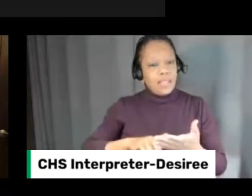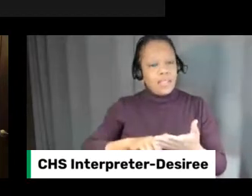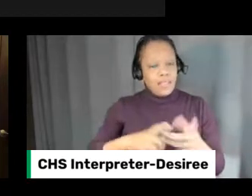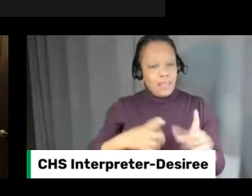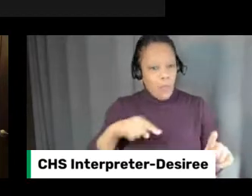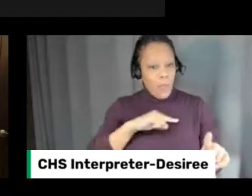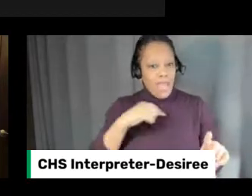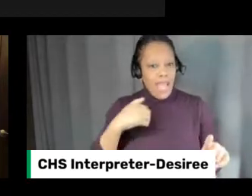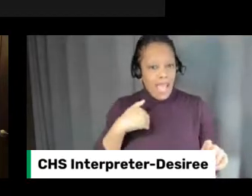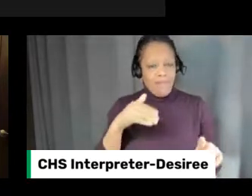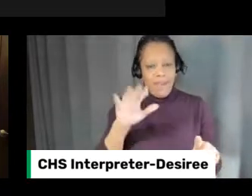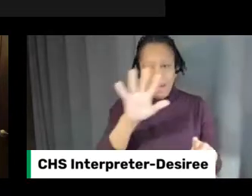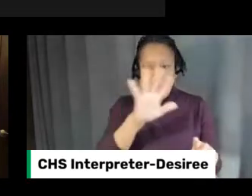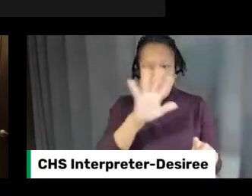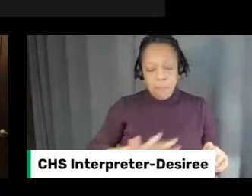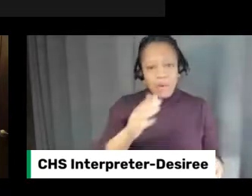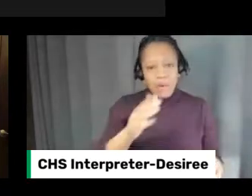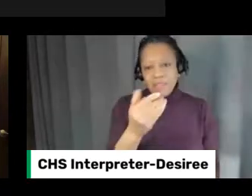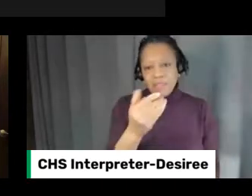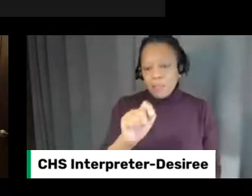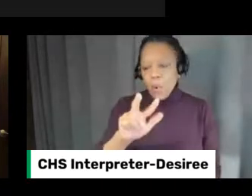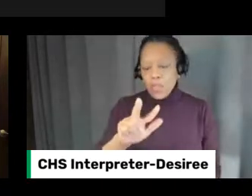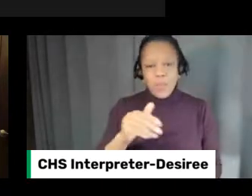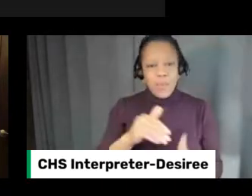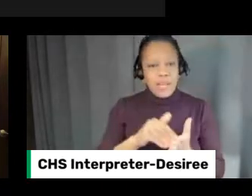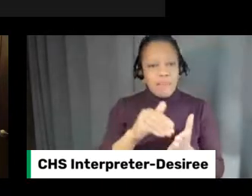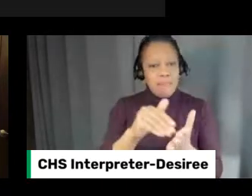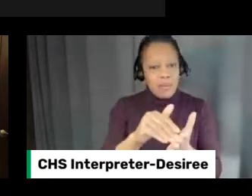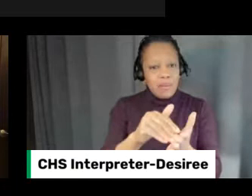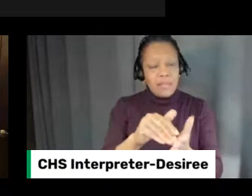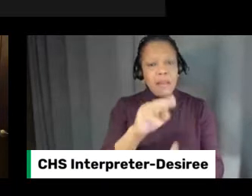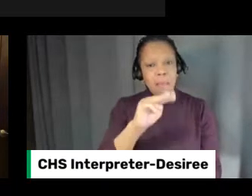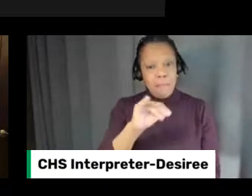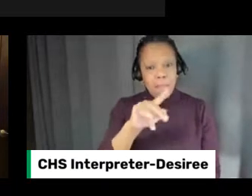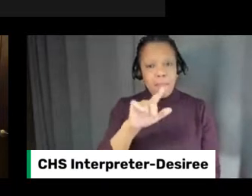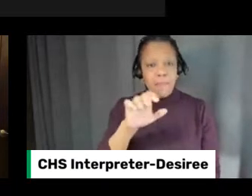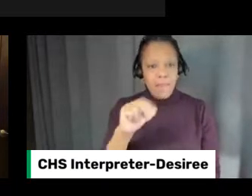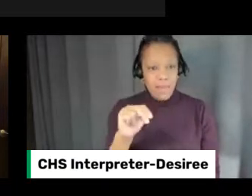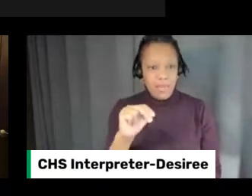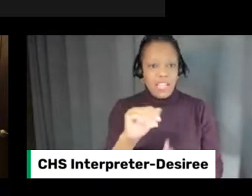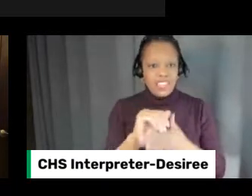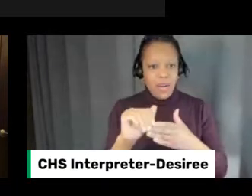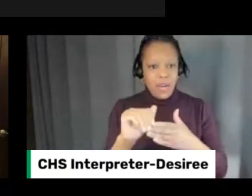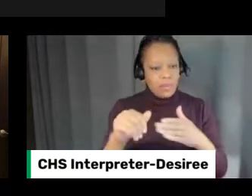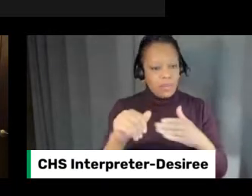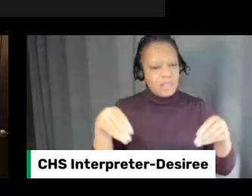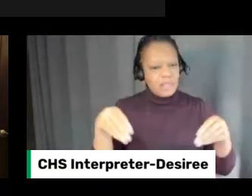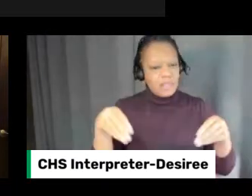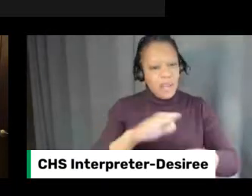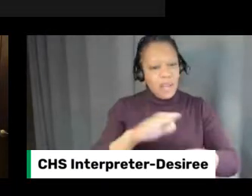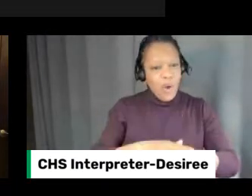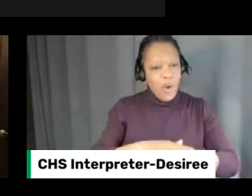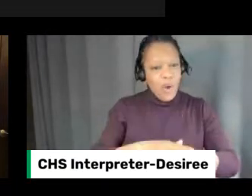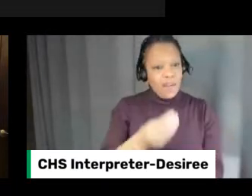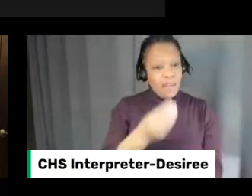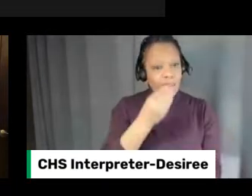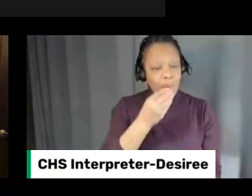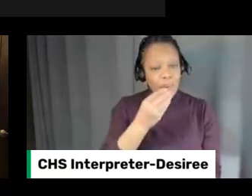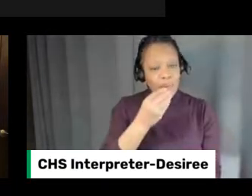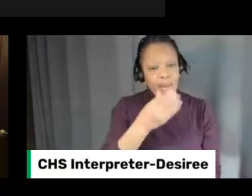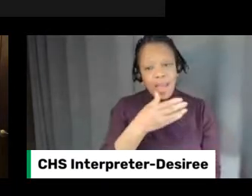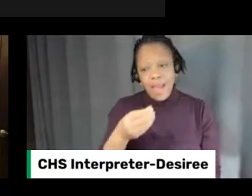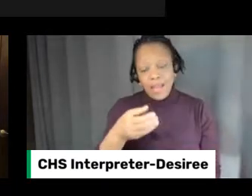it's estimated at $15.3 million spent on food and beverages, and